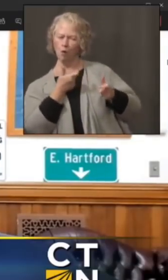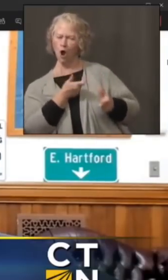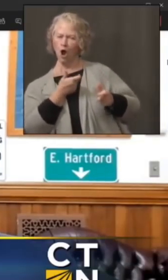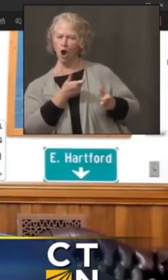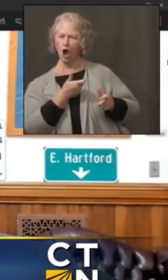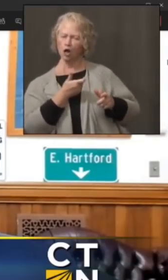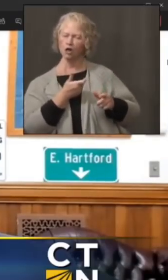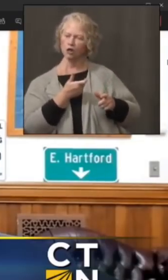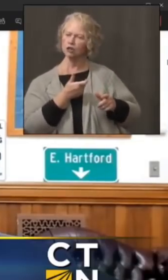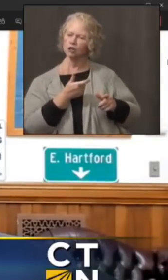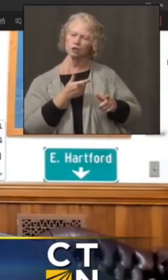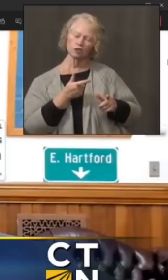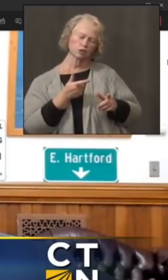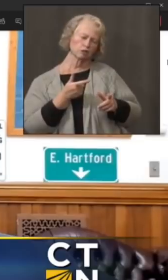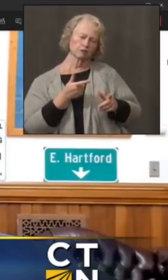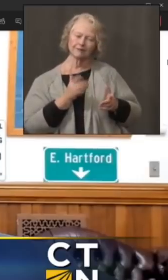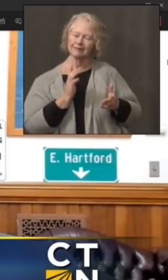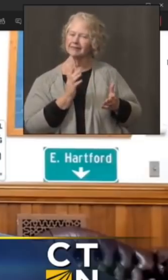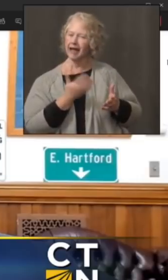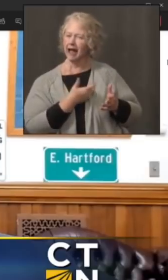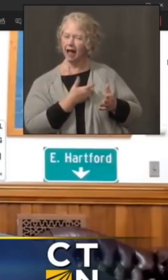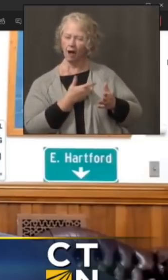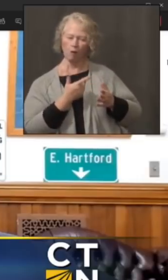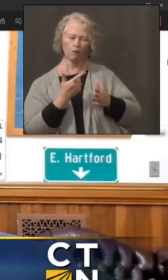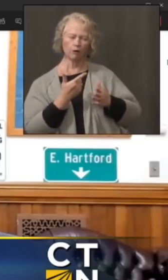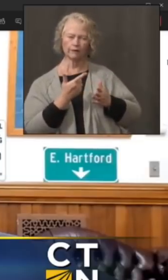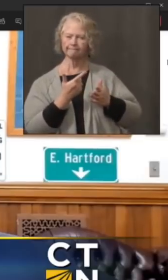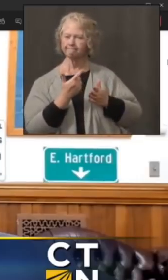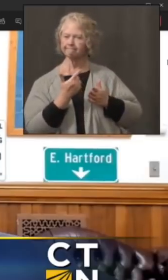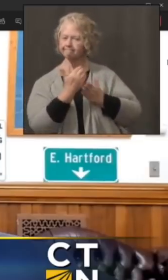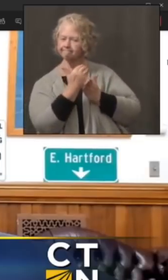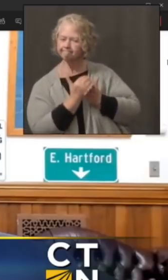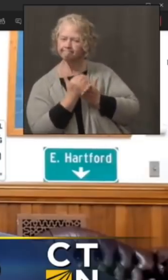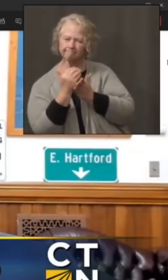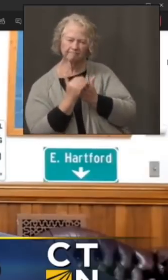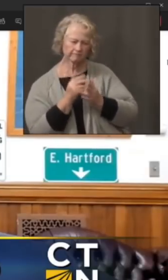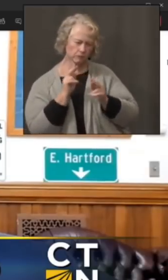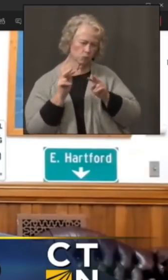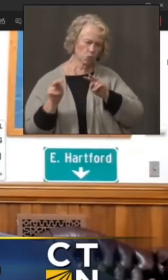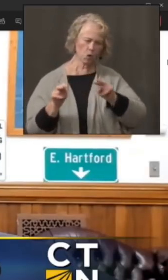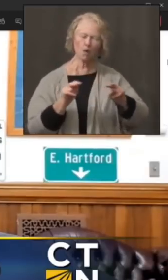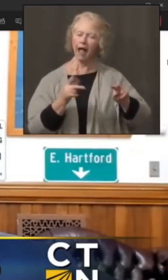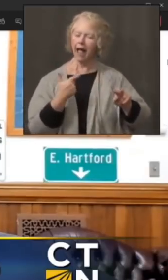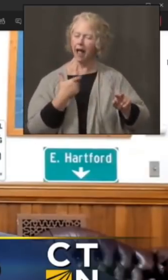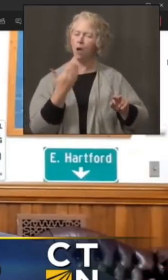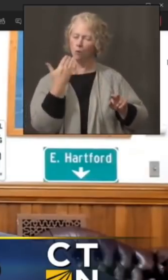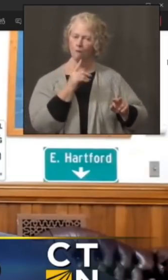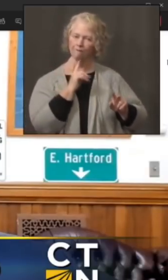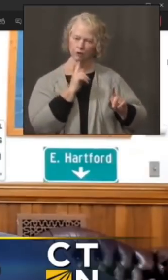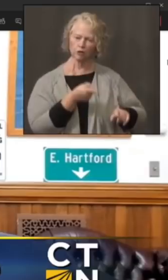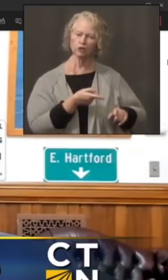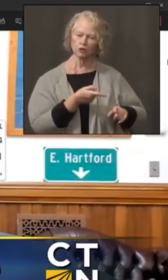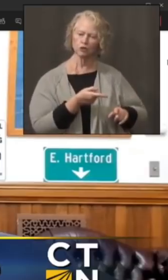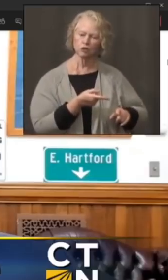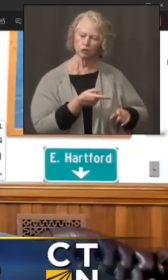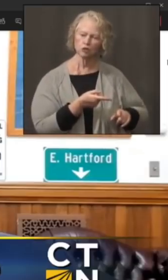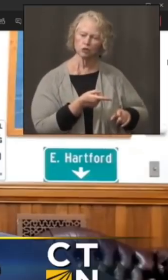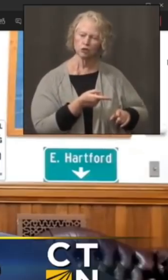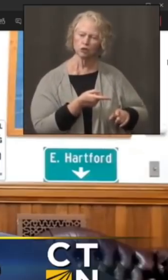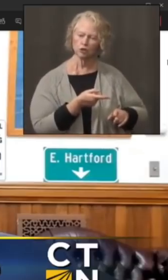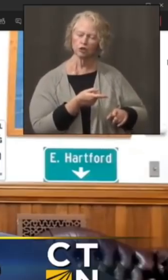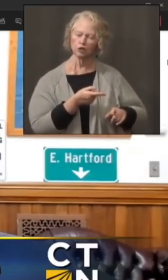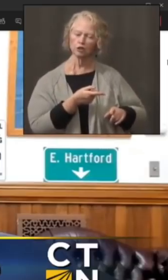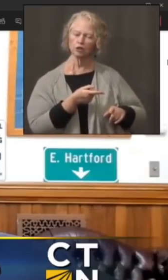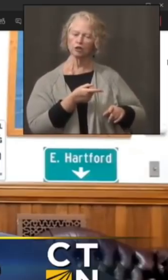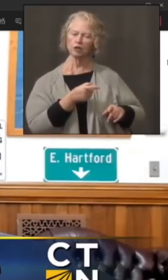all of our various guidelines, particularly under our sector rules. But I know for sure that under CRDA